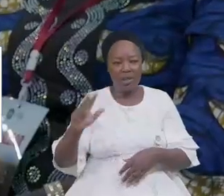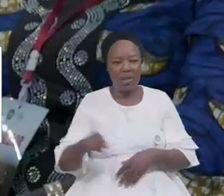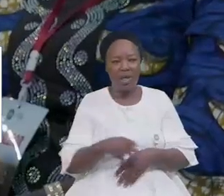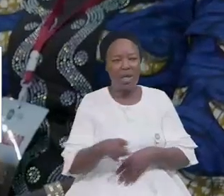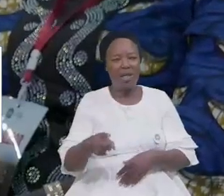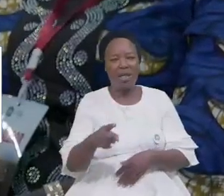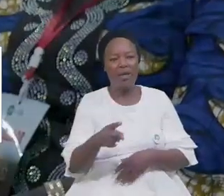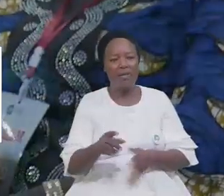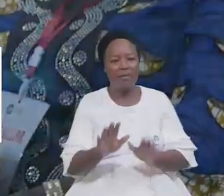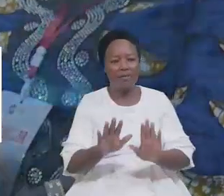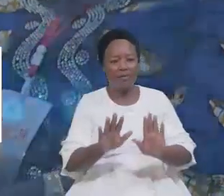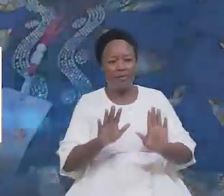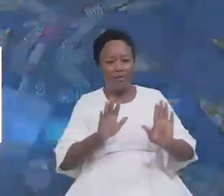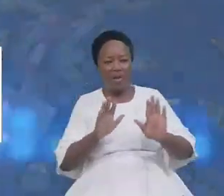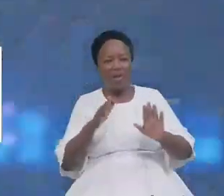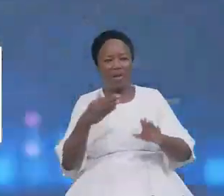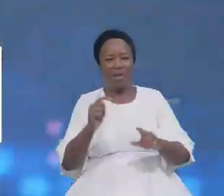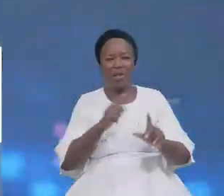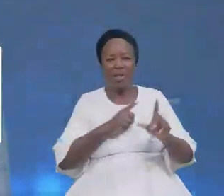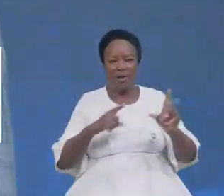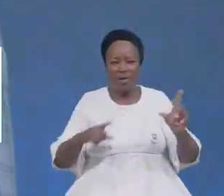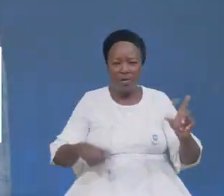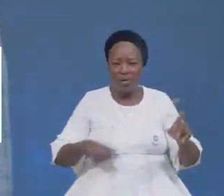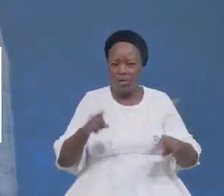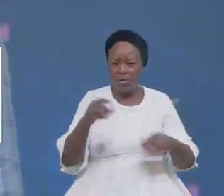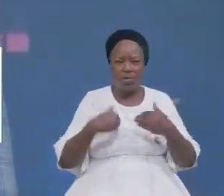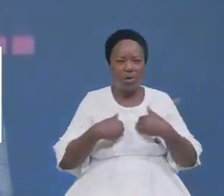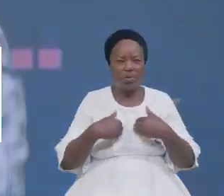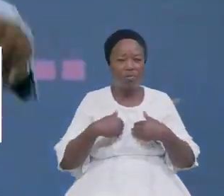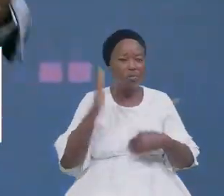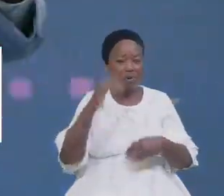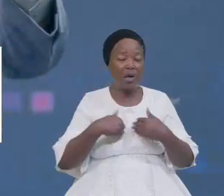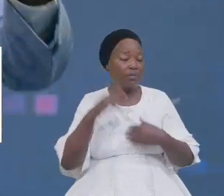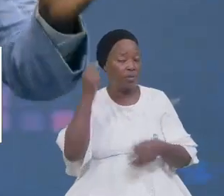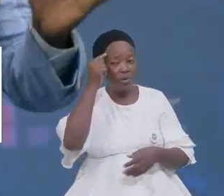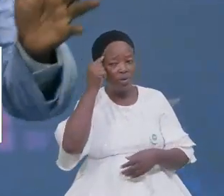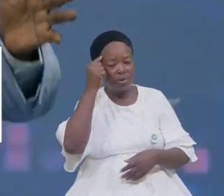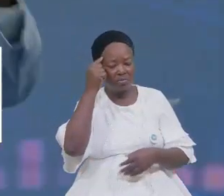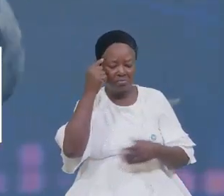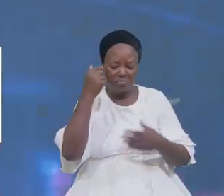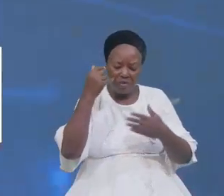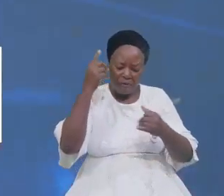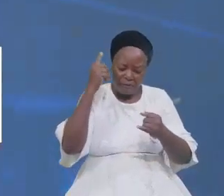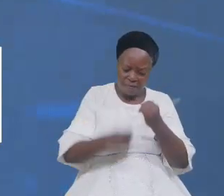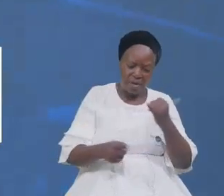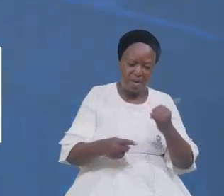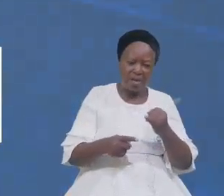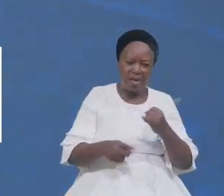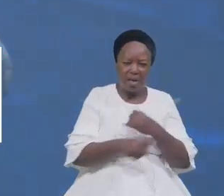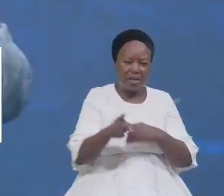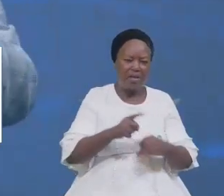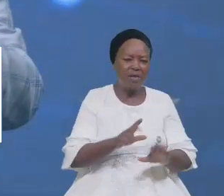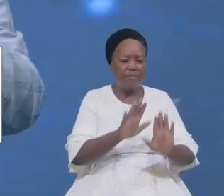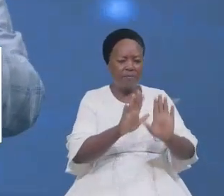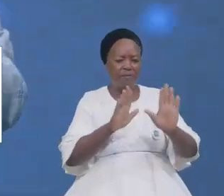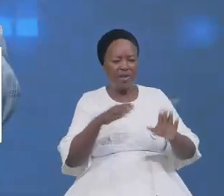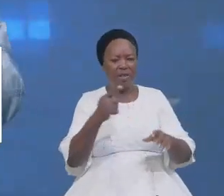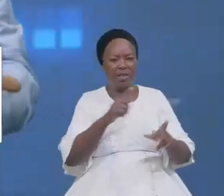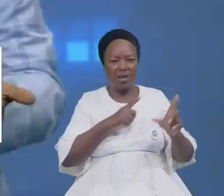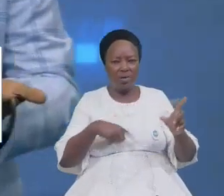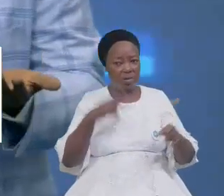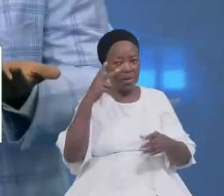the Lord. You would have thought final. They feared the Lord. Look at this.